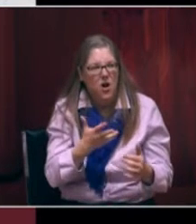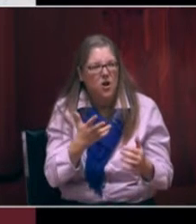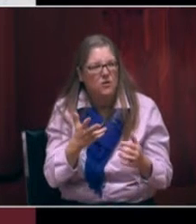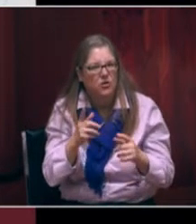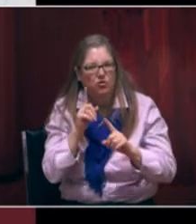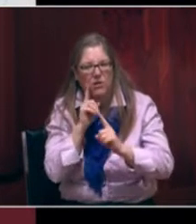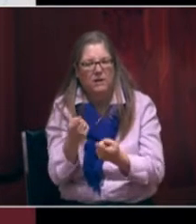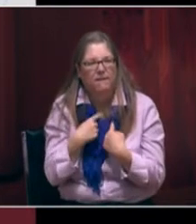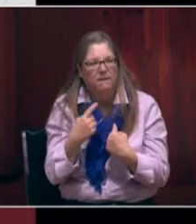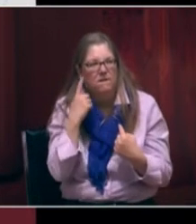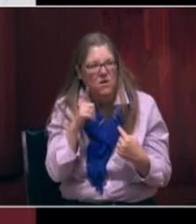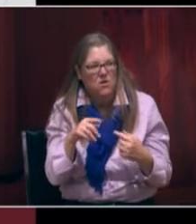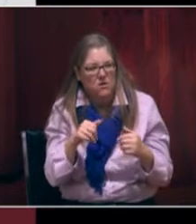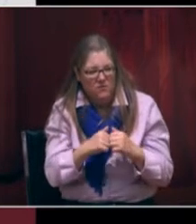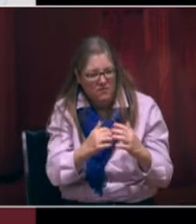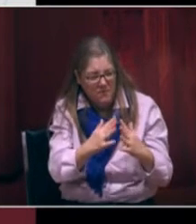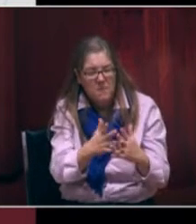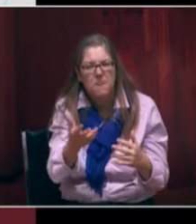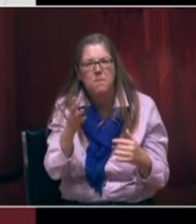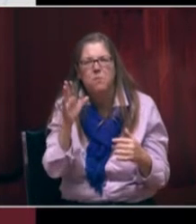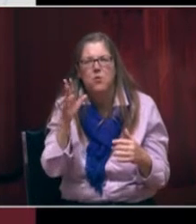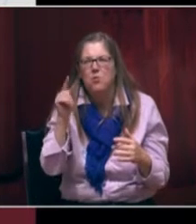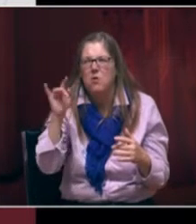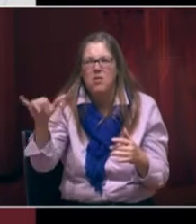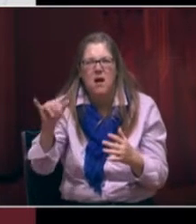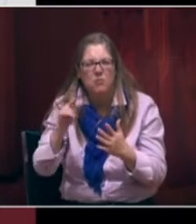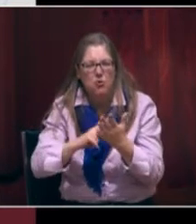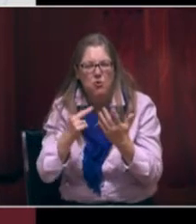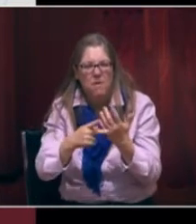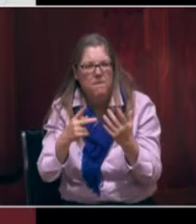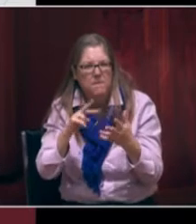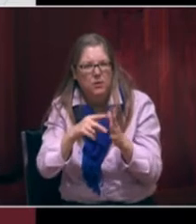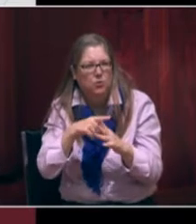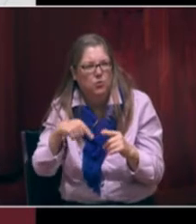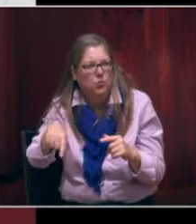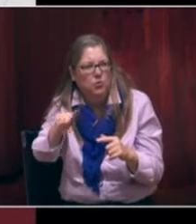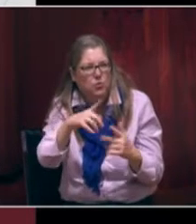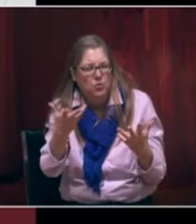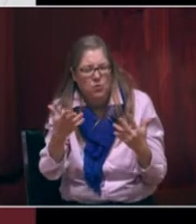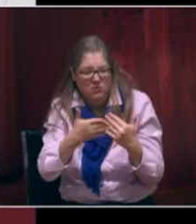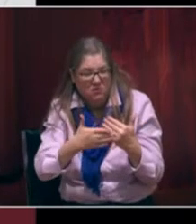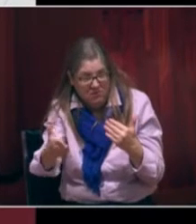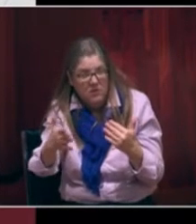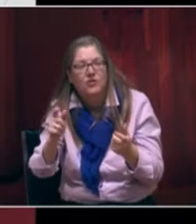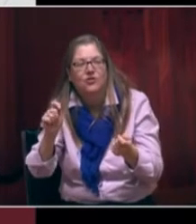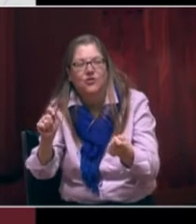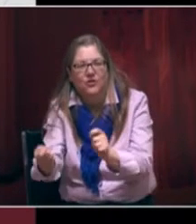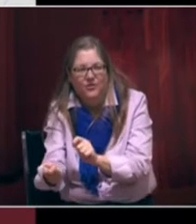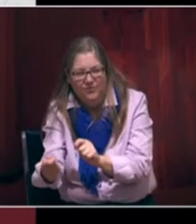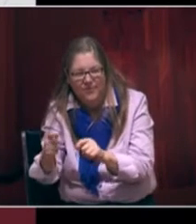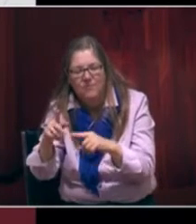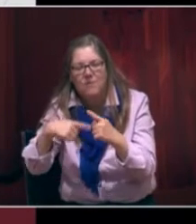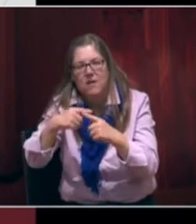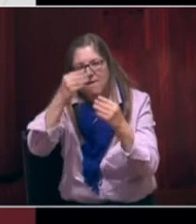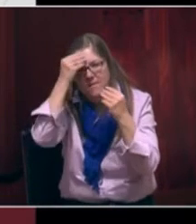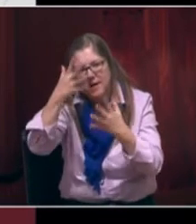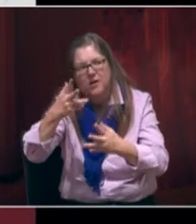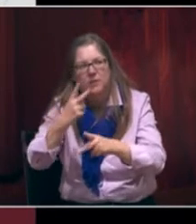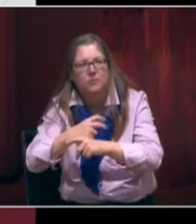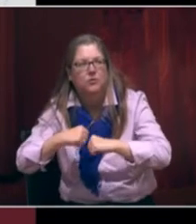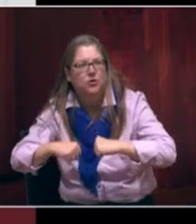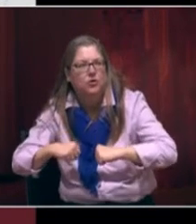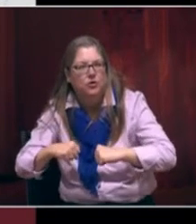to be talking about what the CUI program means to you going forward. It is going to be a change in regard to information security, so you may